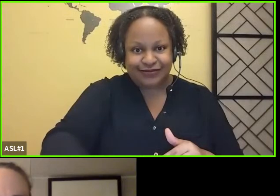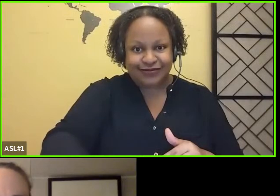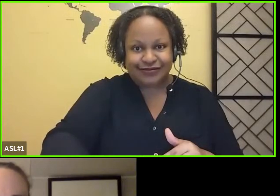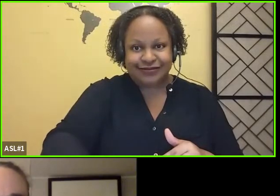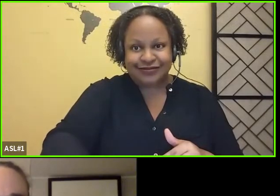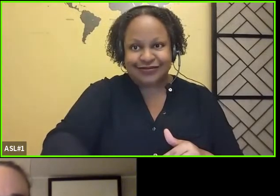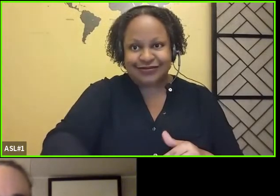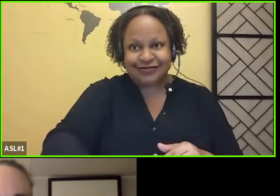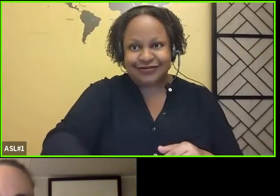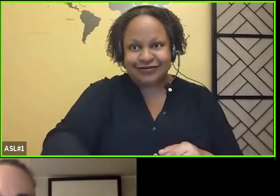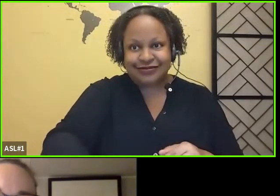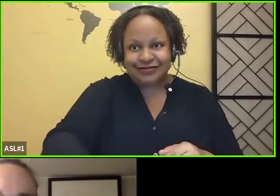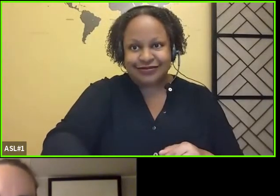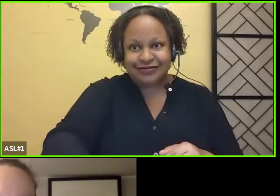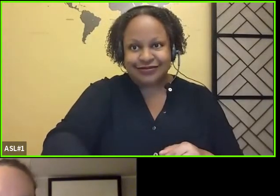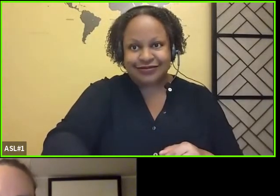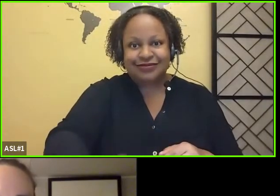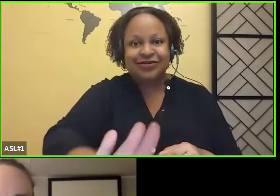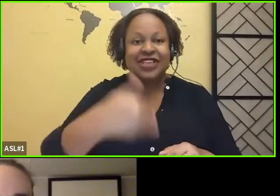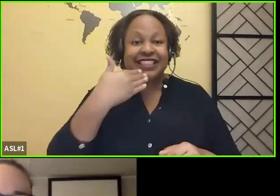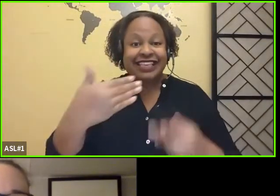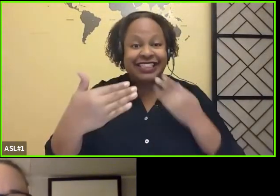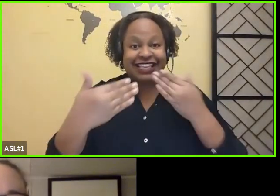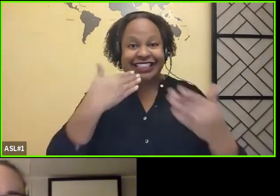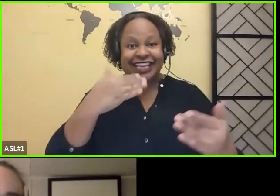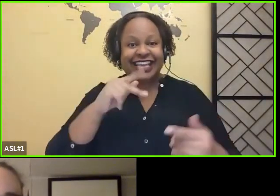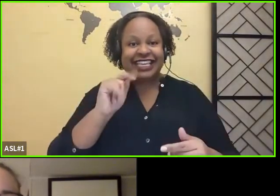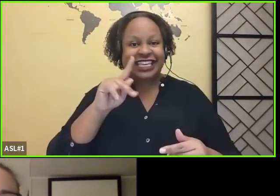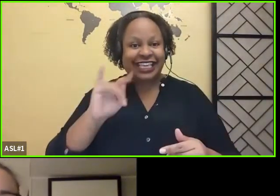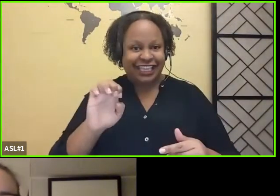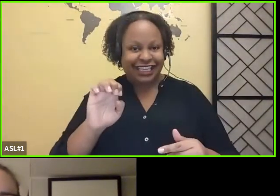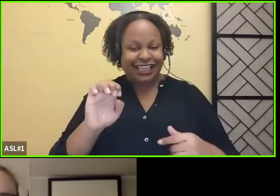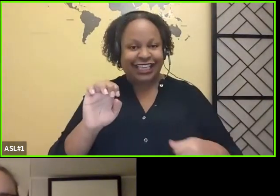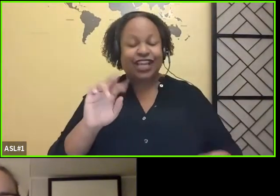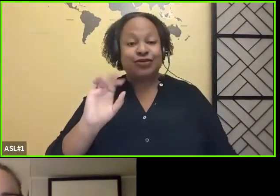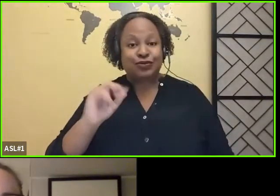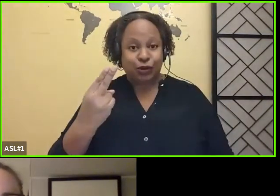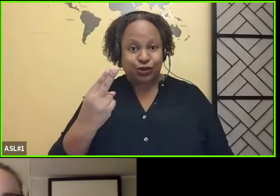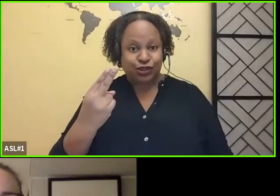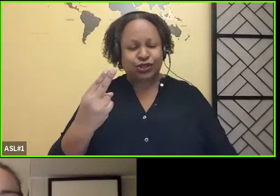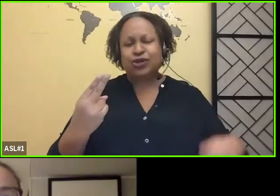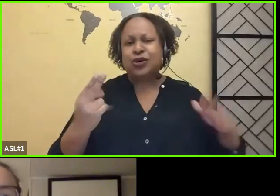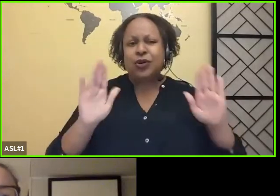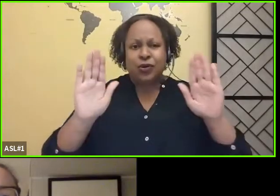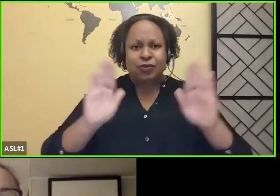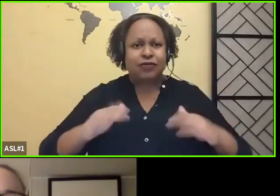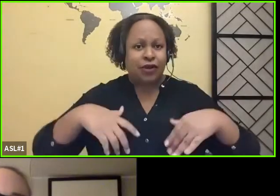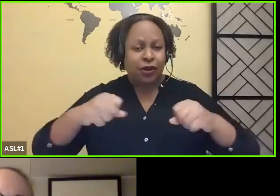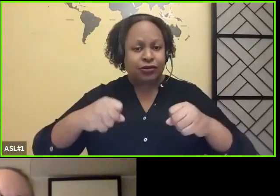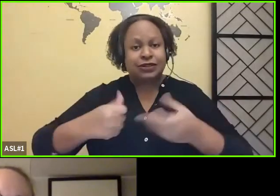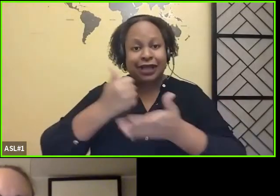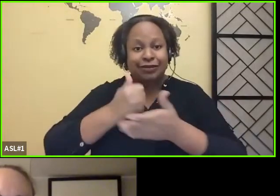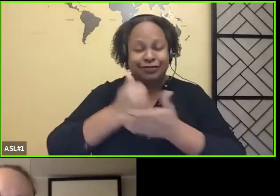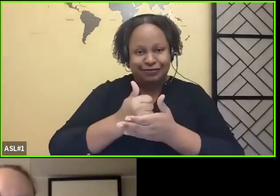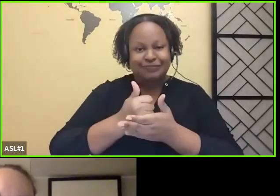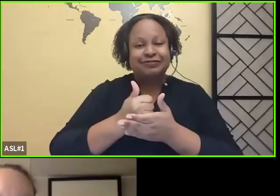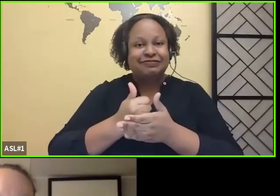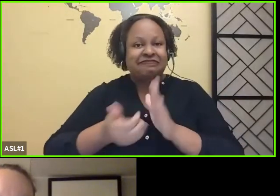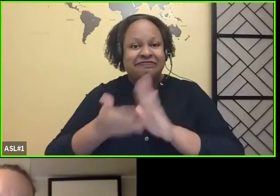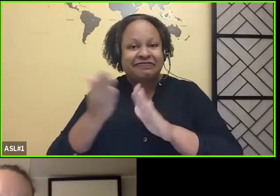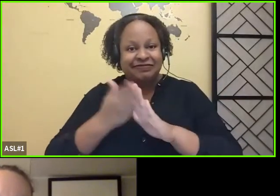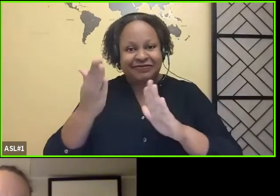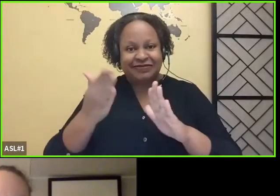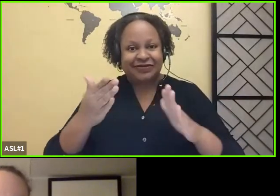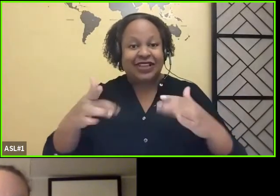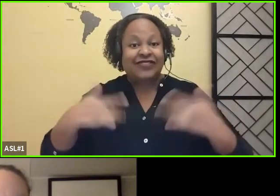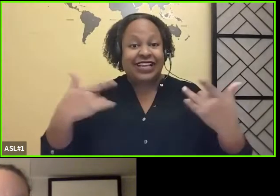being such a wonderful host to us and for curating this incredible event tonight. It's my great honor and privilege